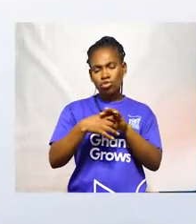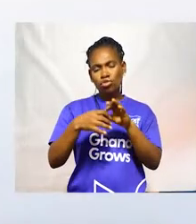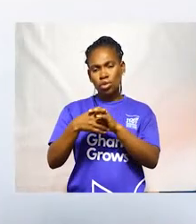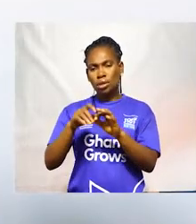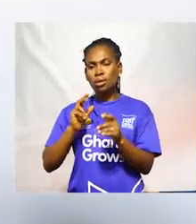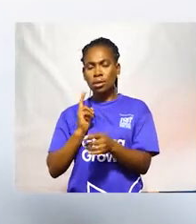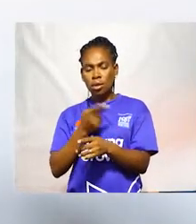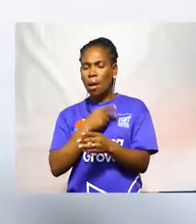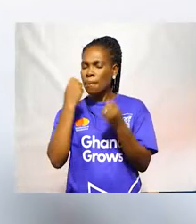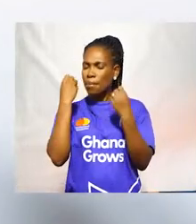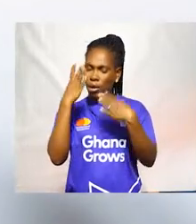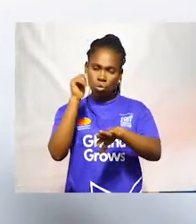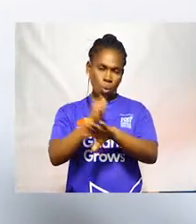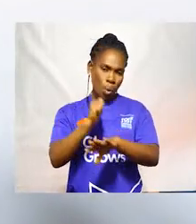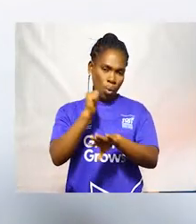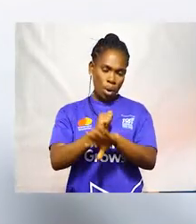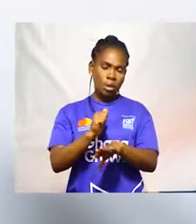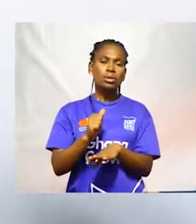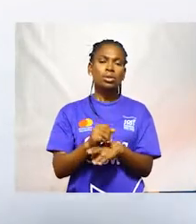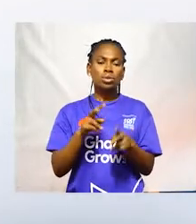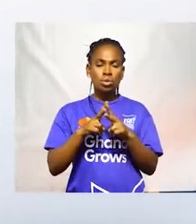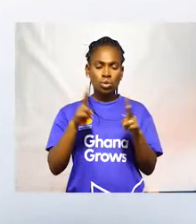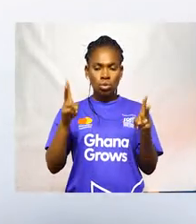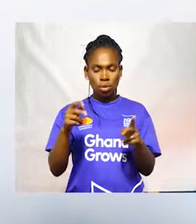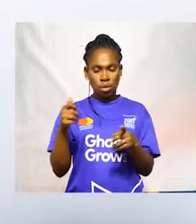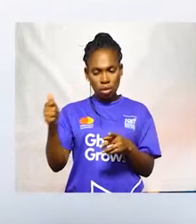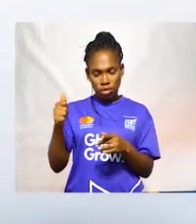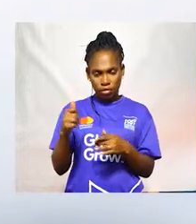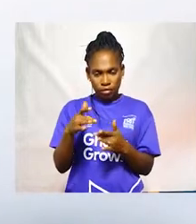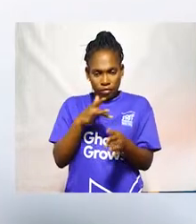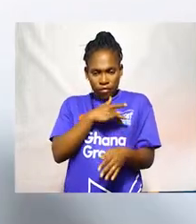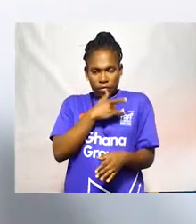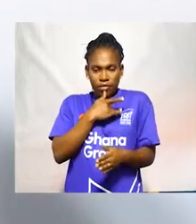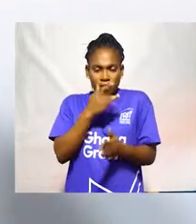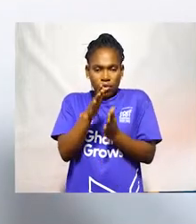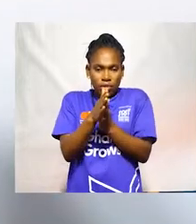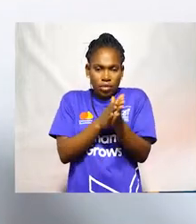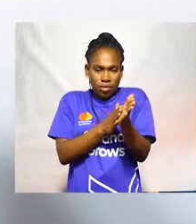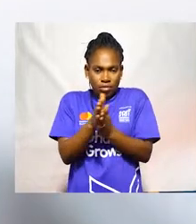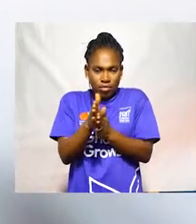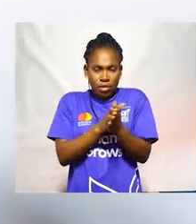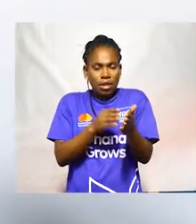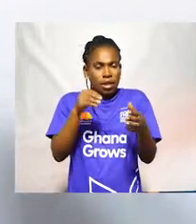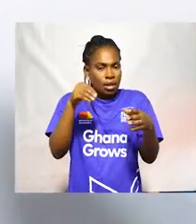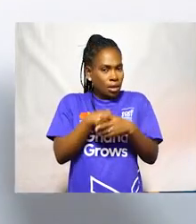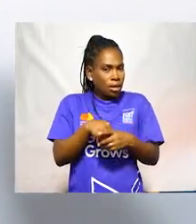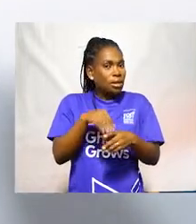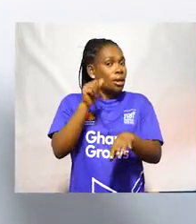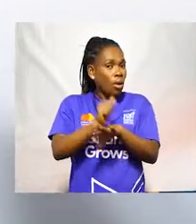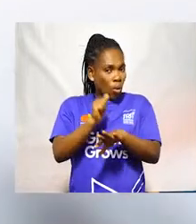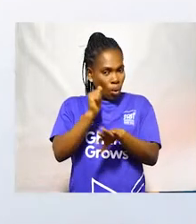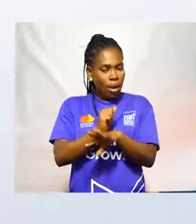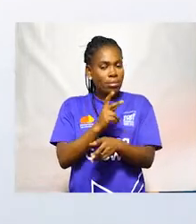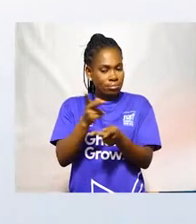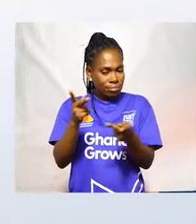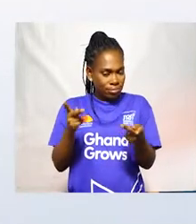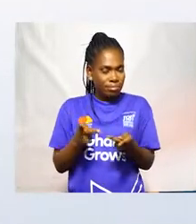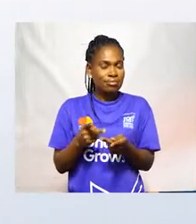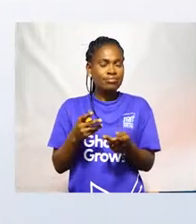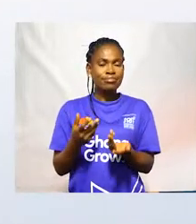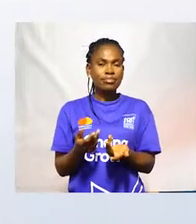of work. And so I got interested in this whole social media space.